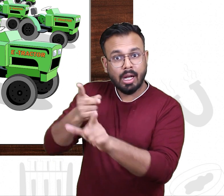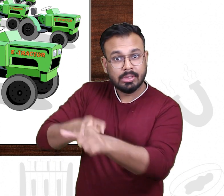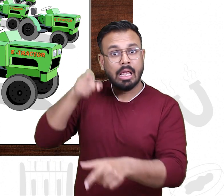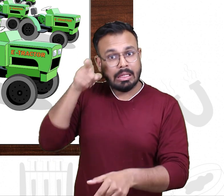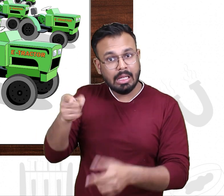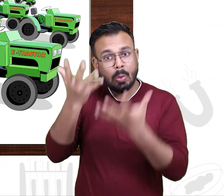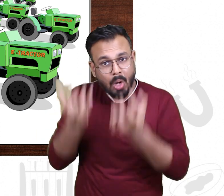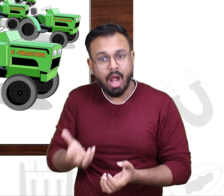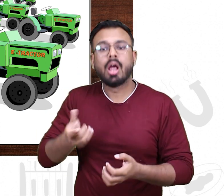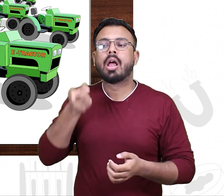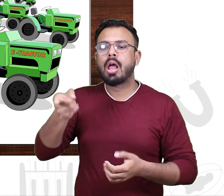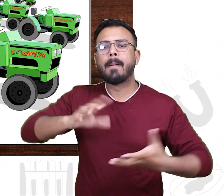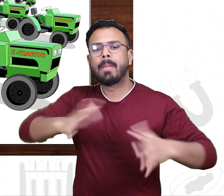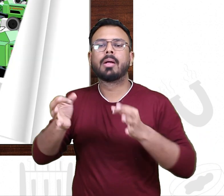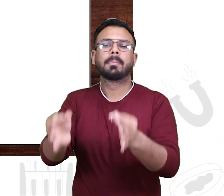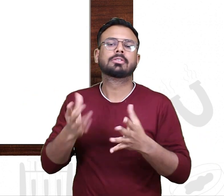year.